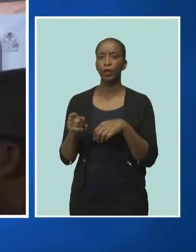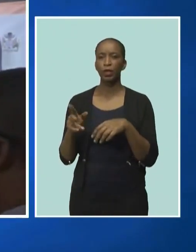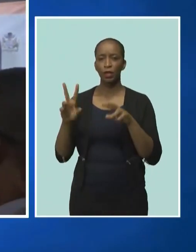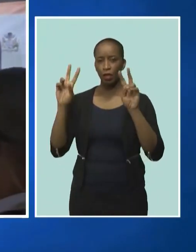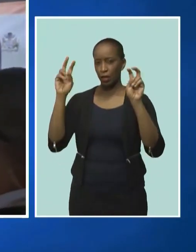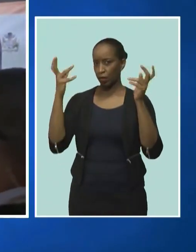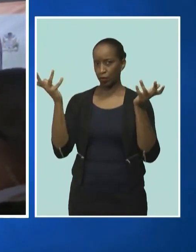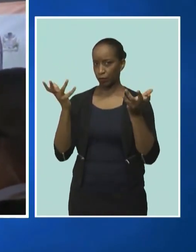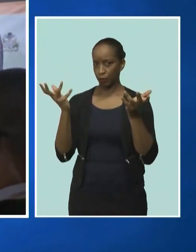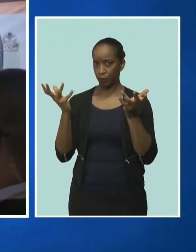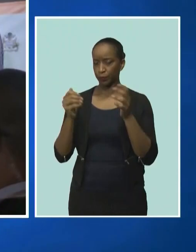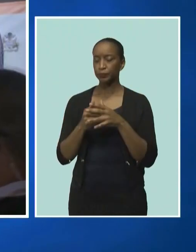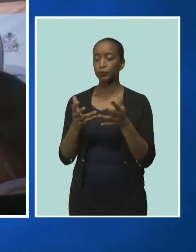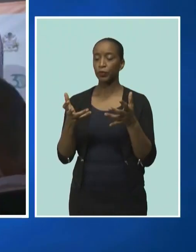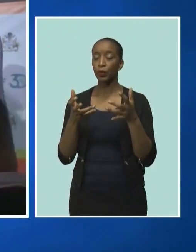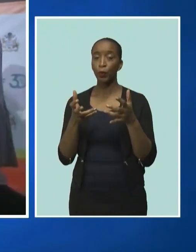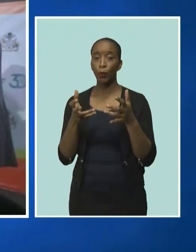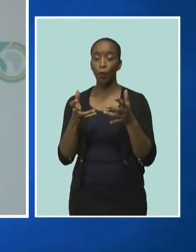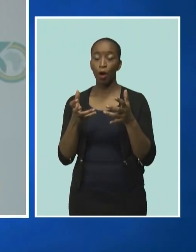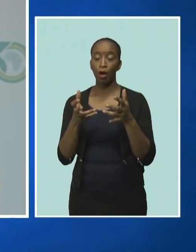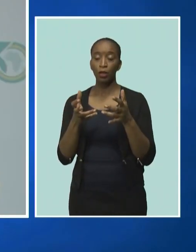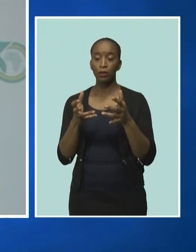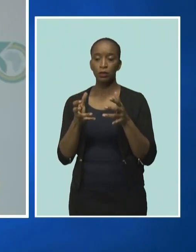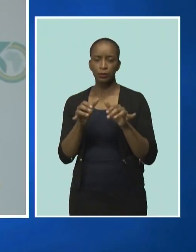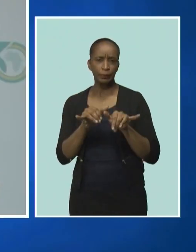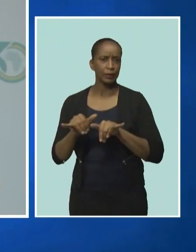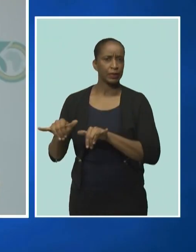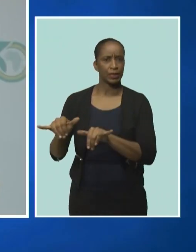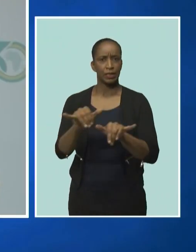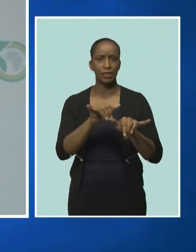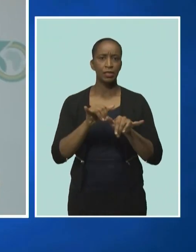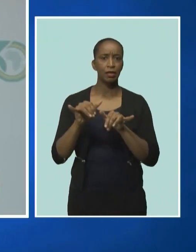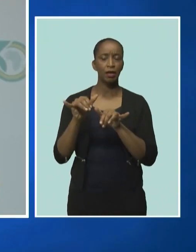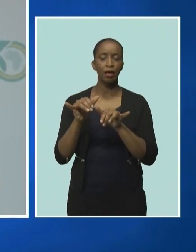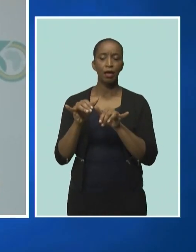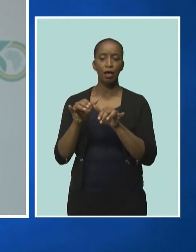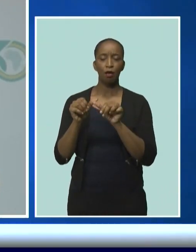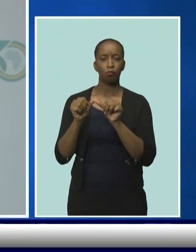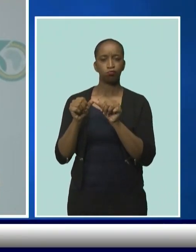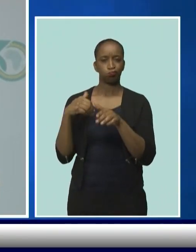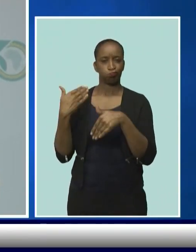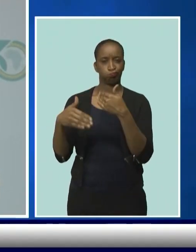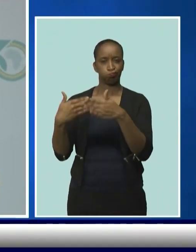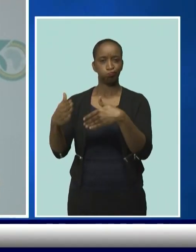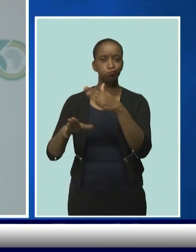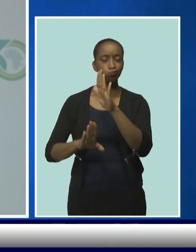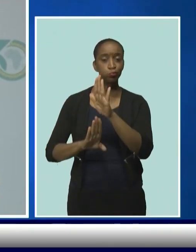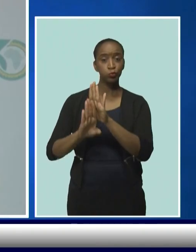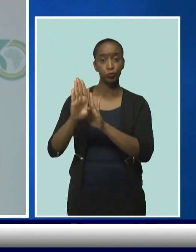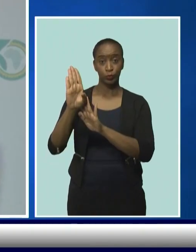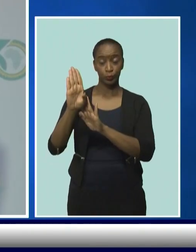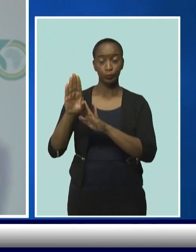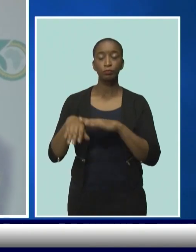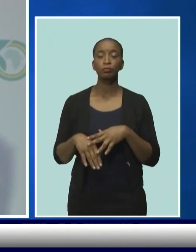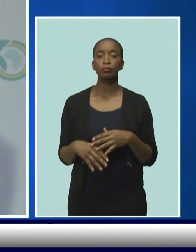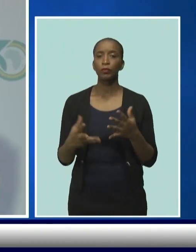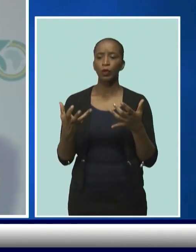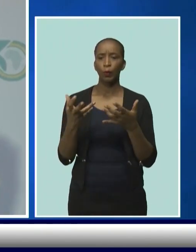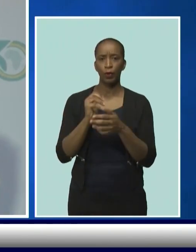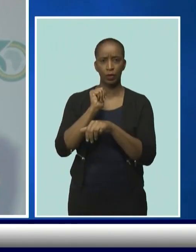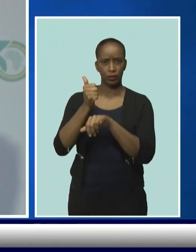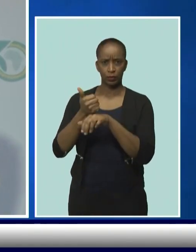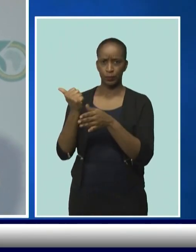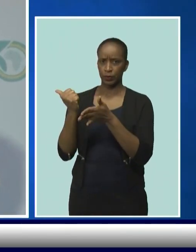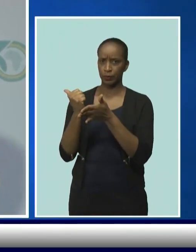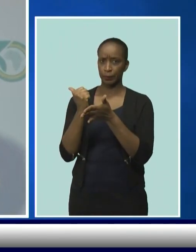Creating a Shared Prosperous Future. Who will then, and investment banks, who can then make a huge difference to the level of